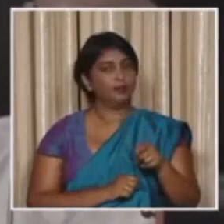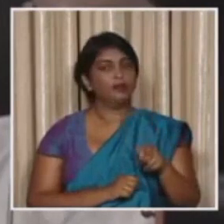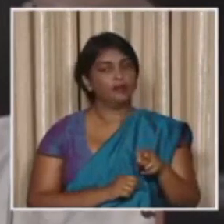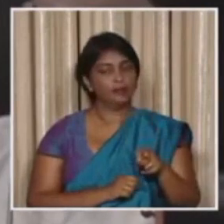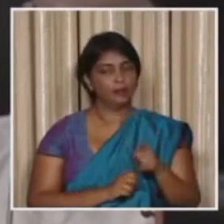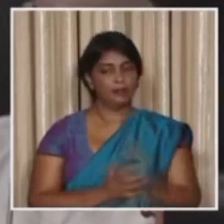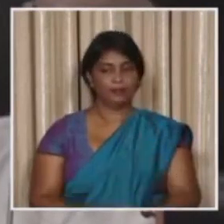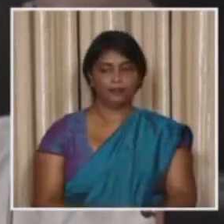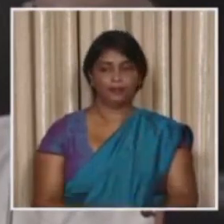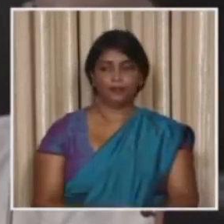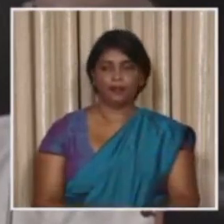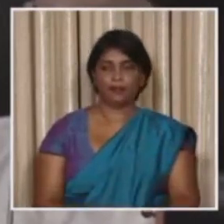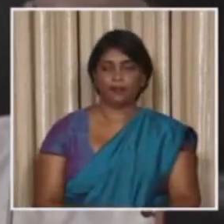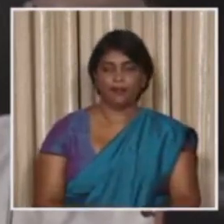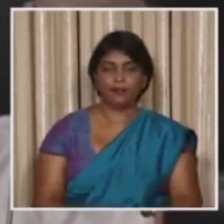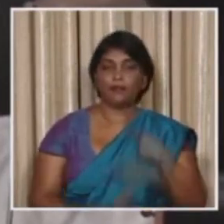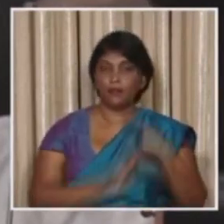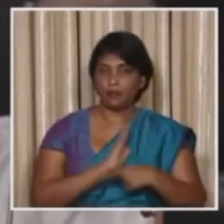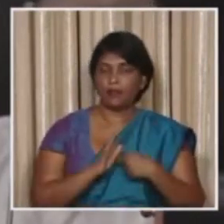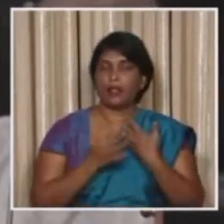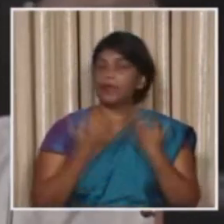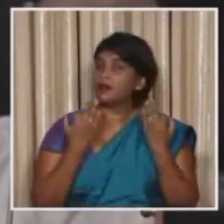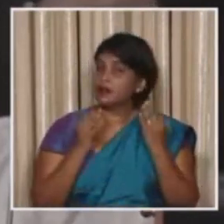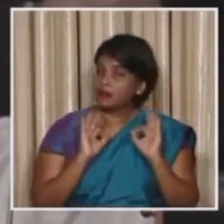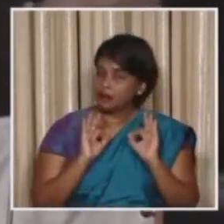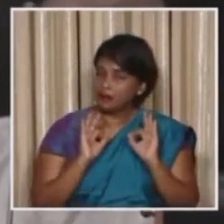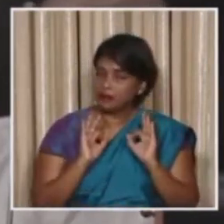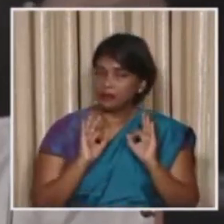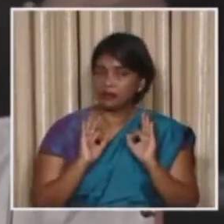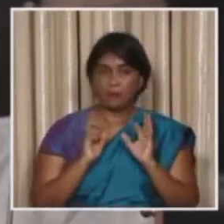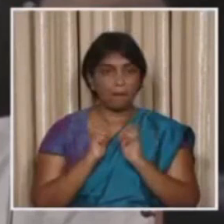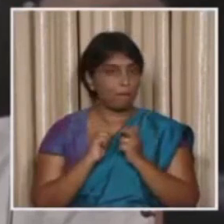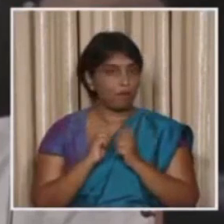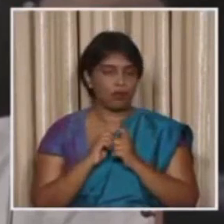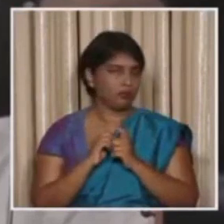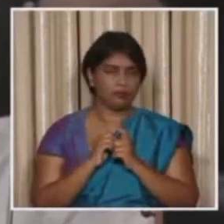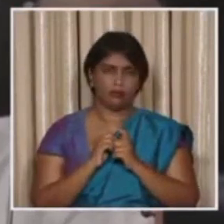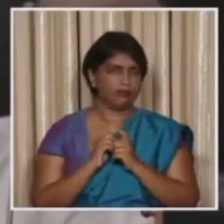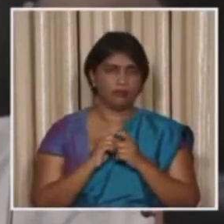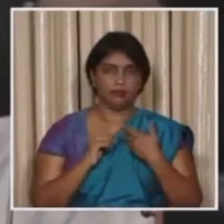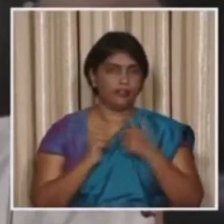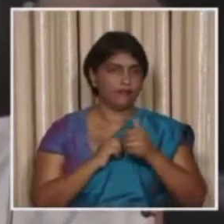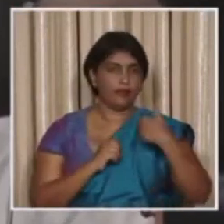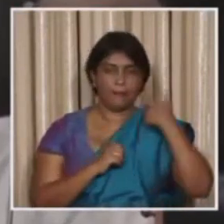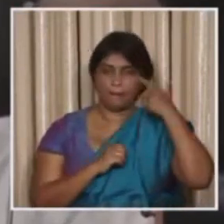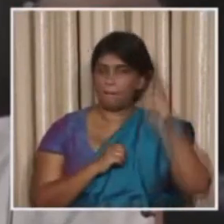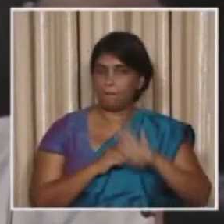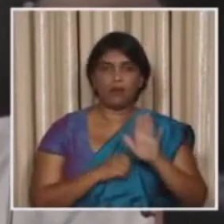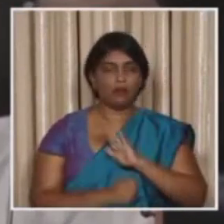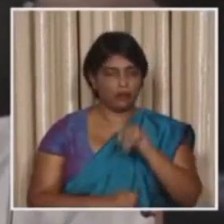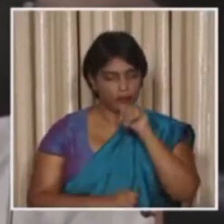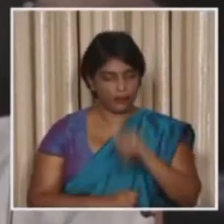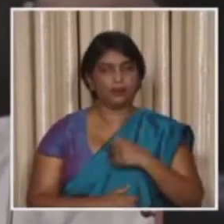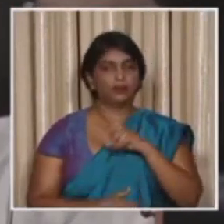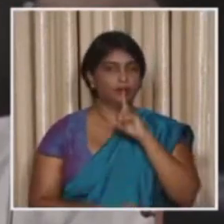inimical to the sovereignty and integrity of this country. In the same manner, I urge all of you for constructive engagement in our quest